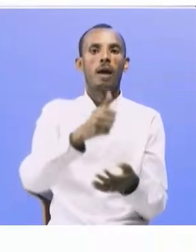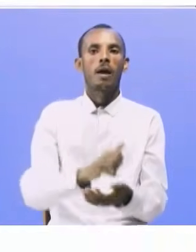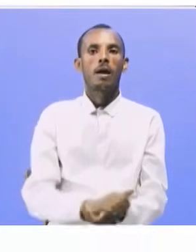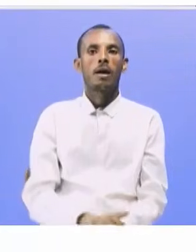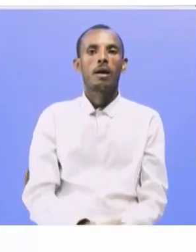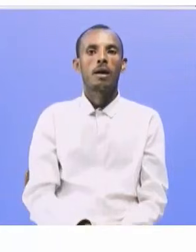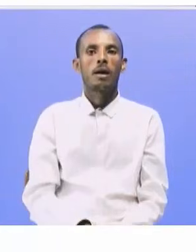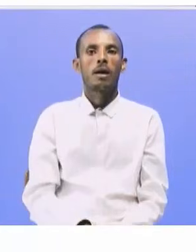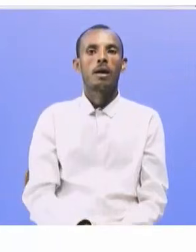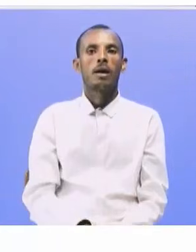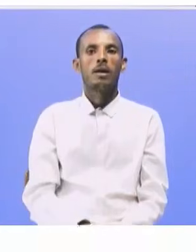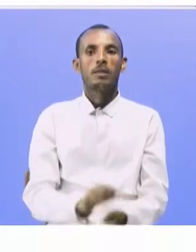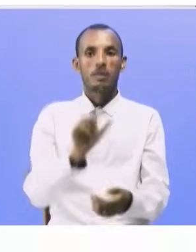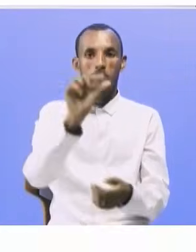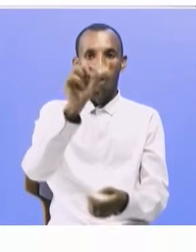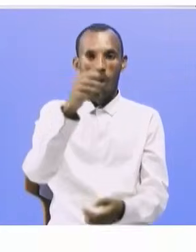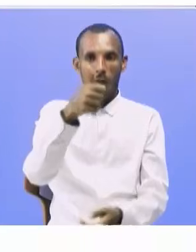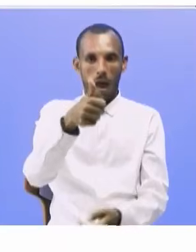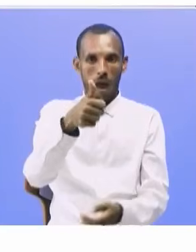as